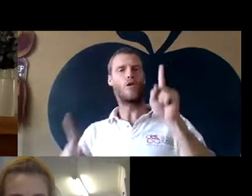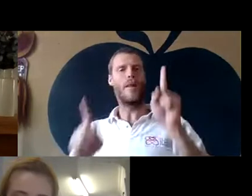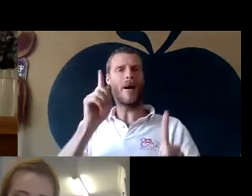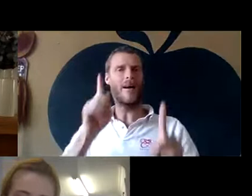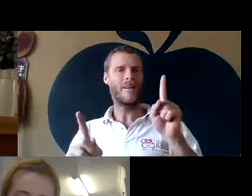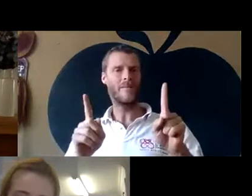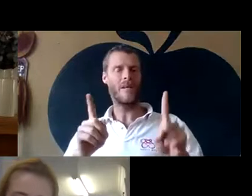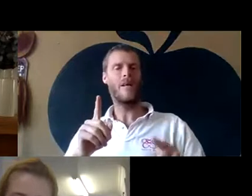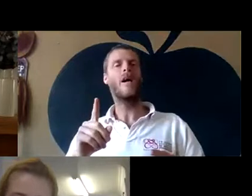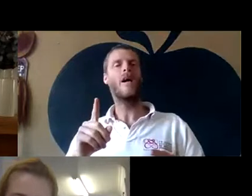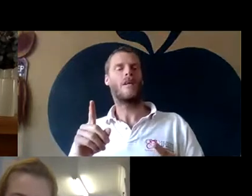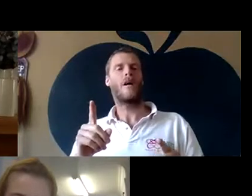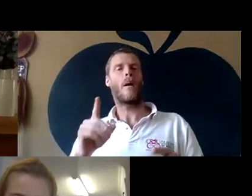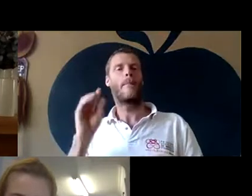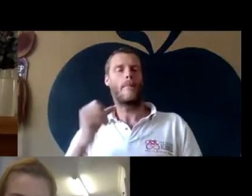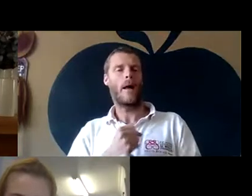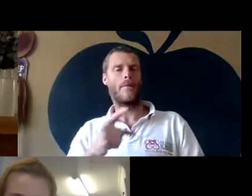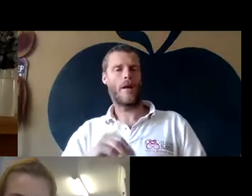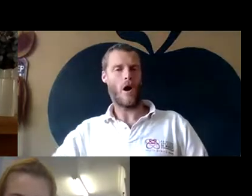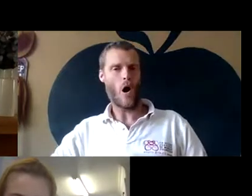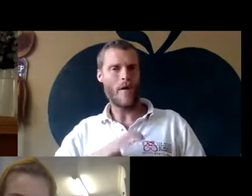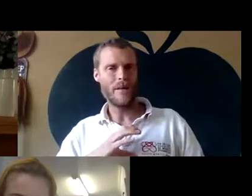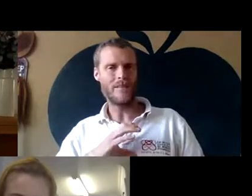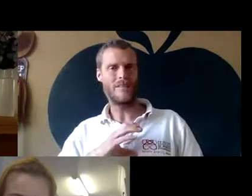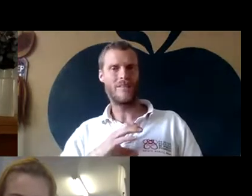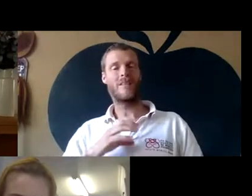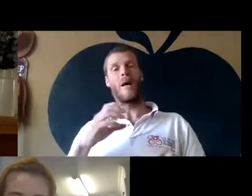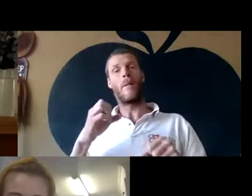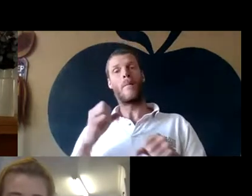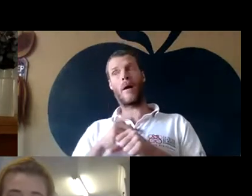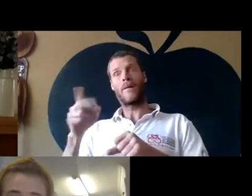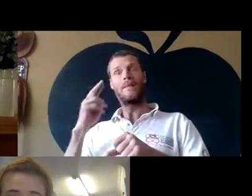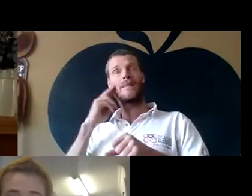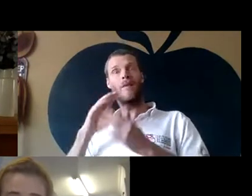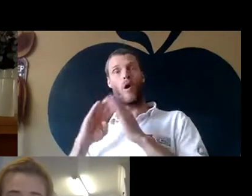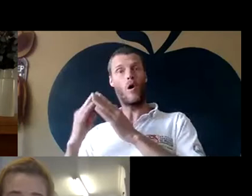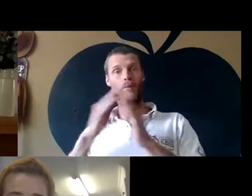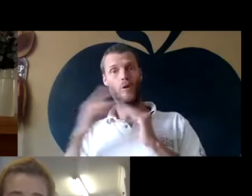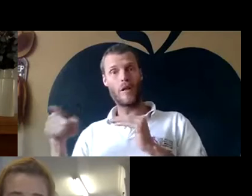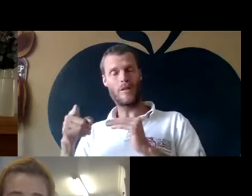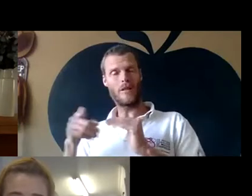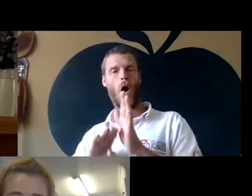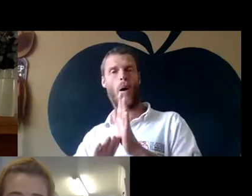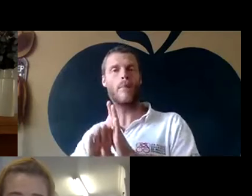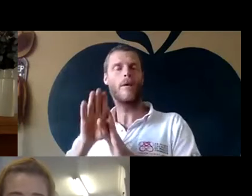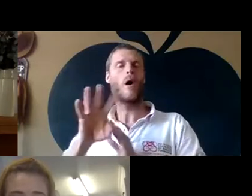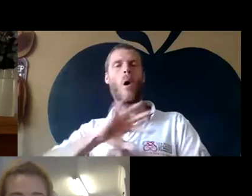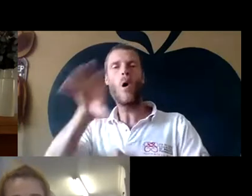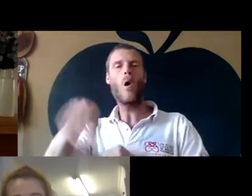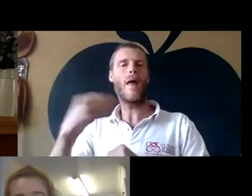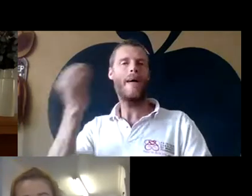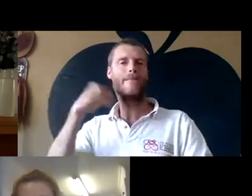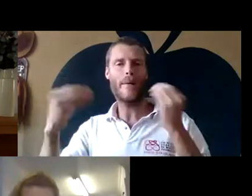disability and feel sorry for them. You should integrate, you should create the inclusive environment